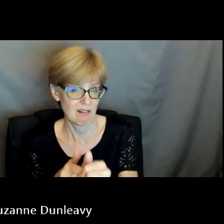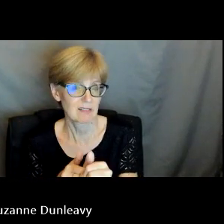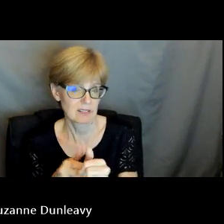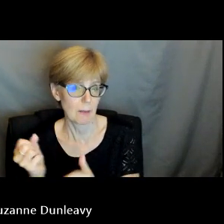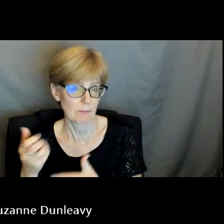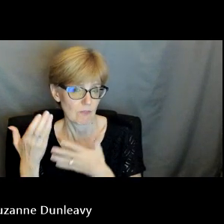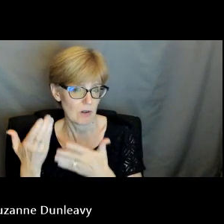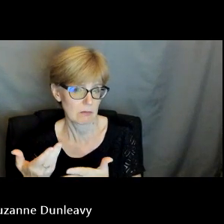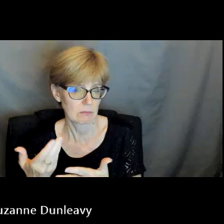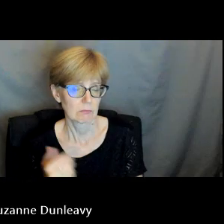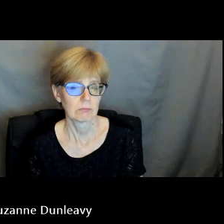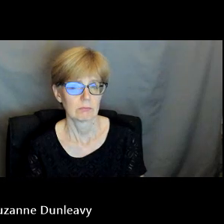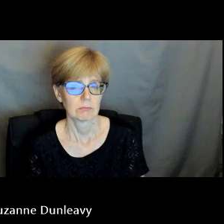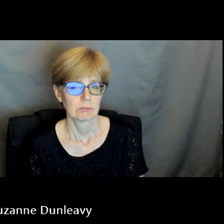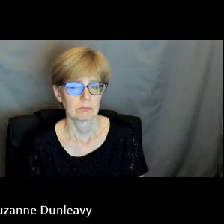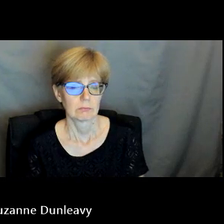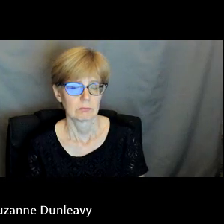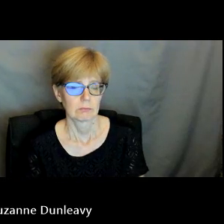um,